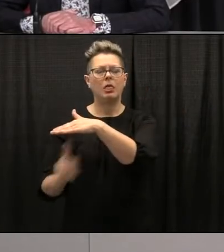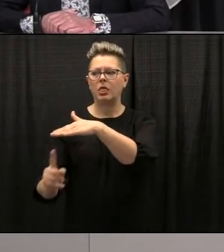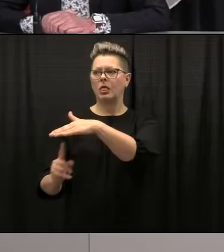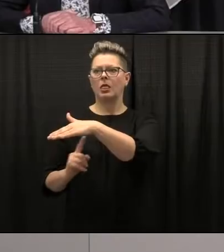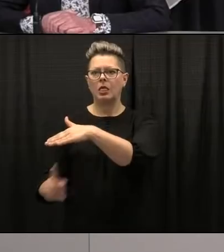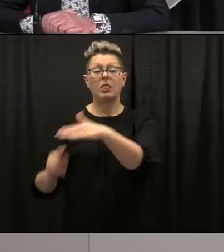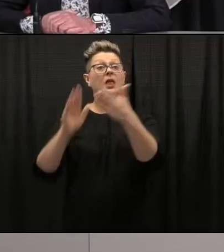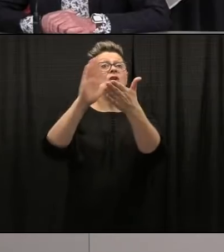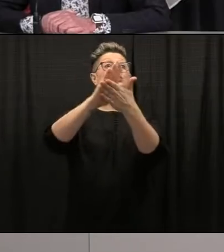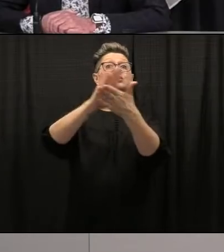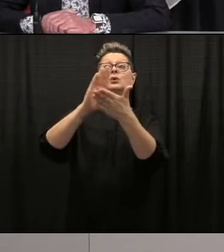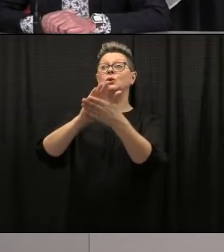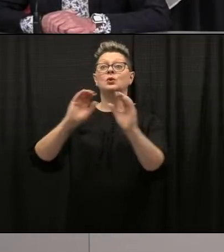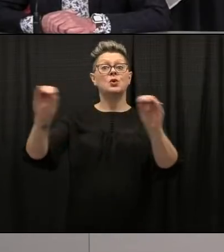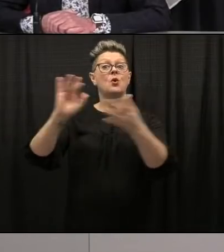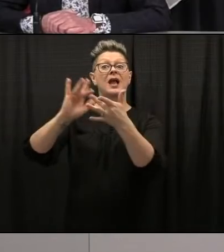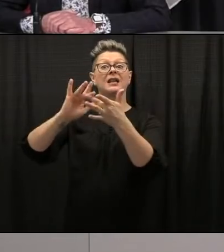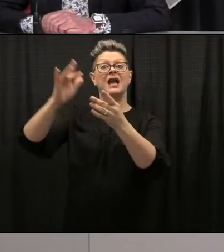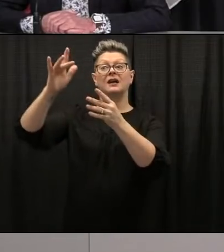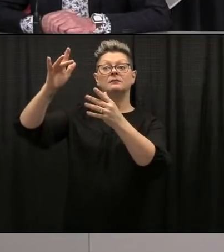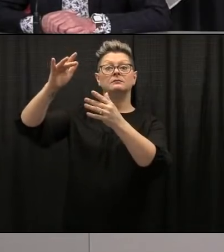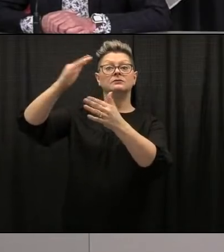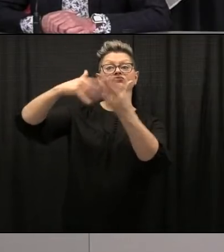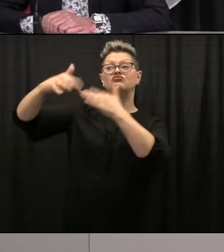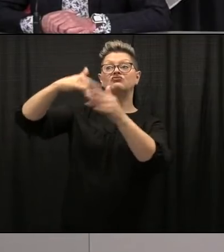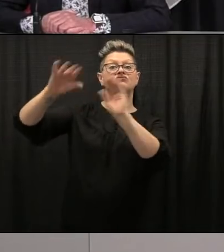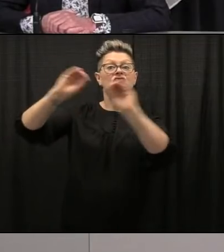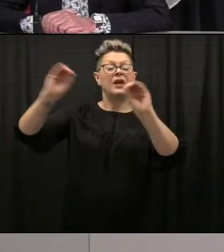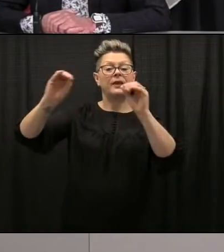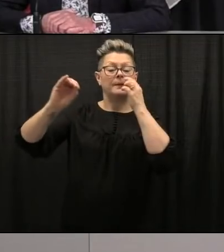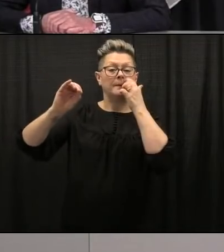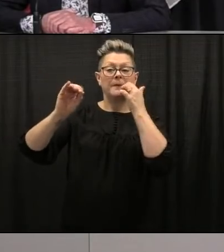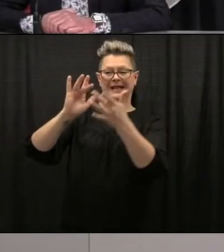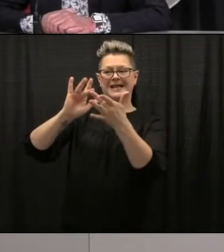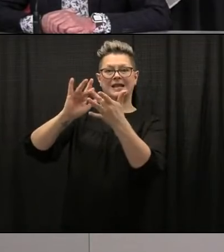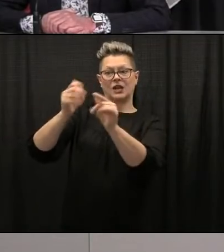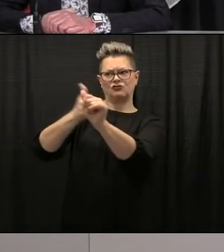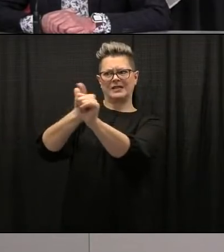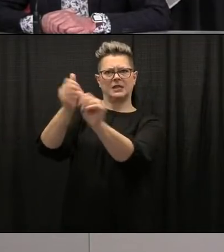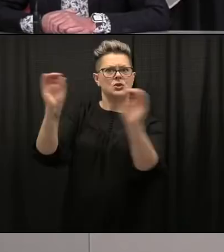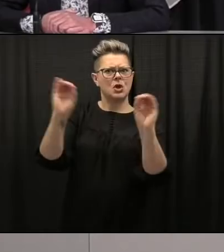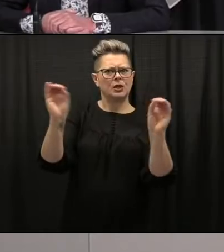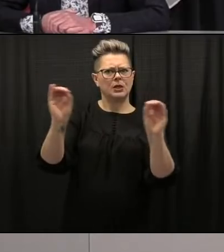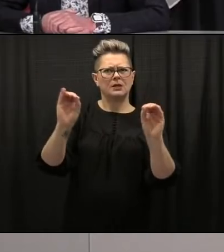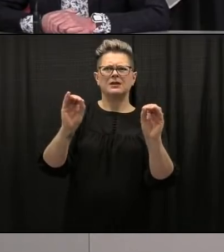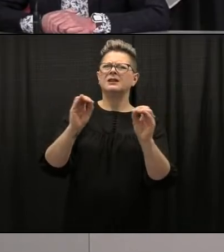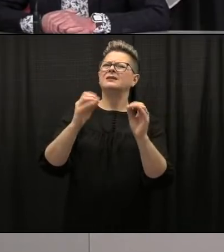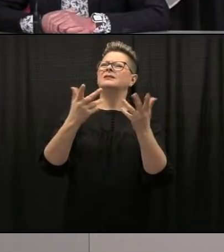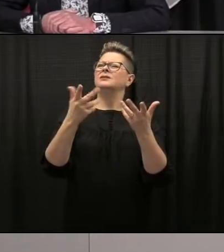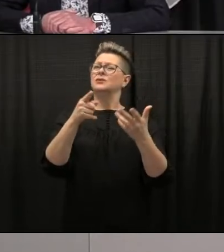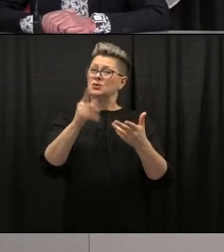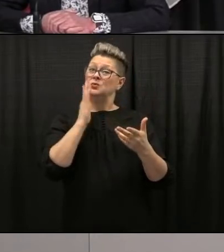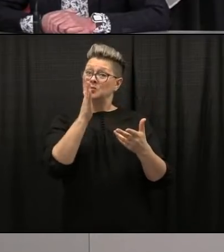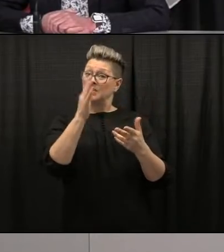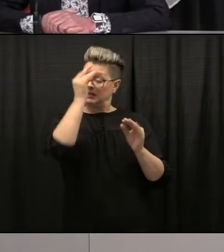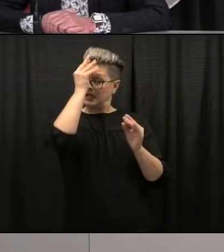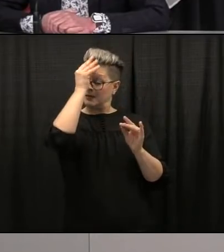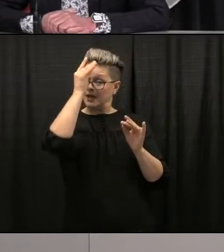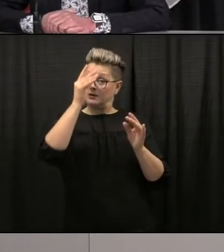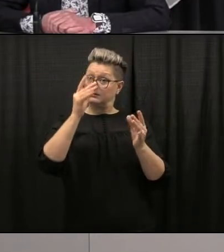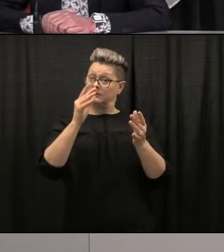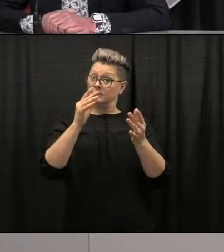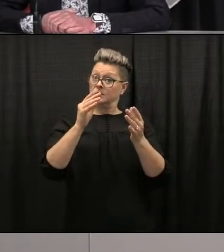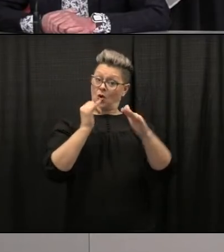basically done away with contact tracing. So, Dr. Fitzgerald, are you considering or would you consider changes to isolation requirements